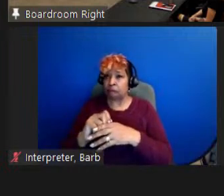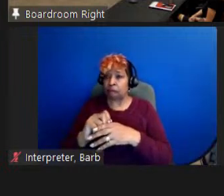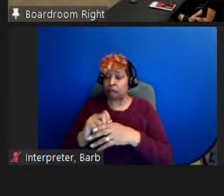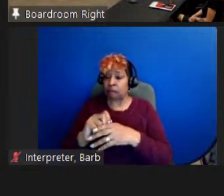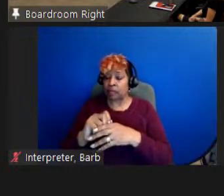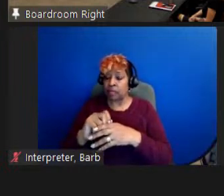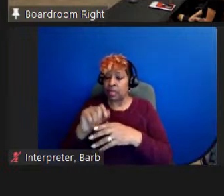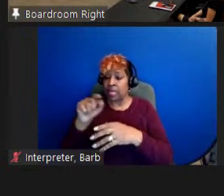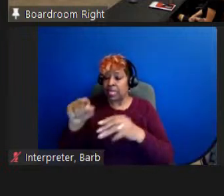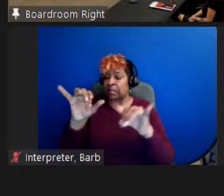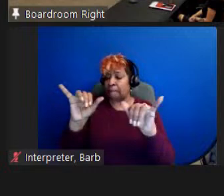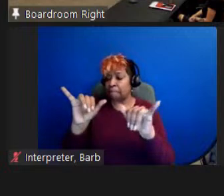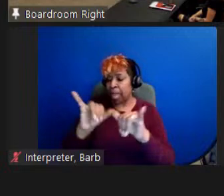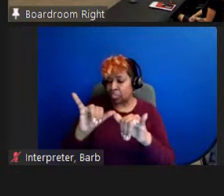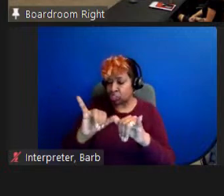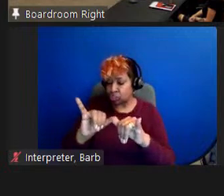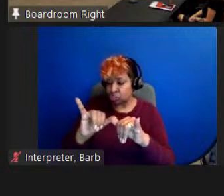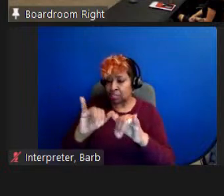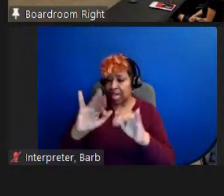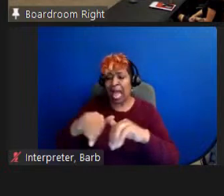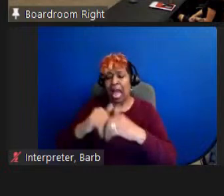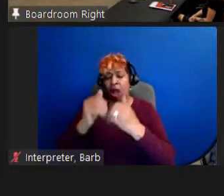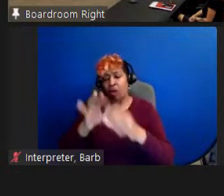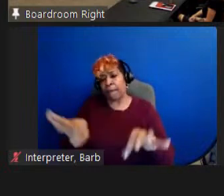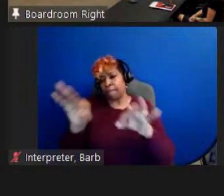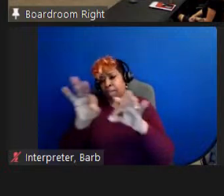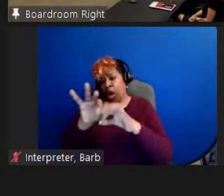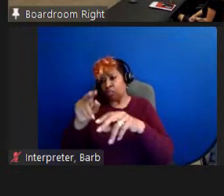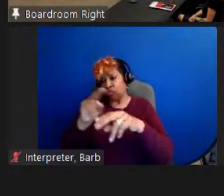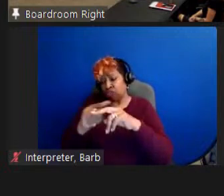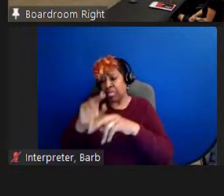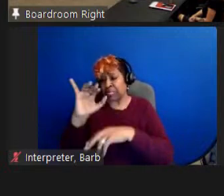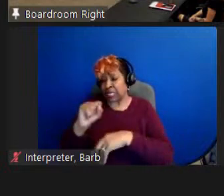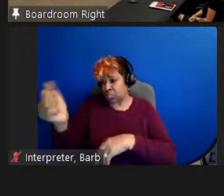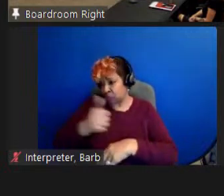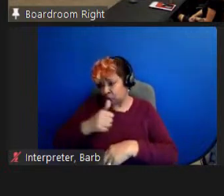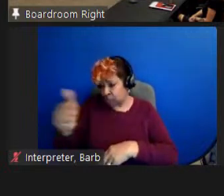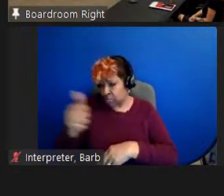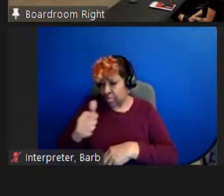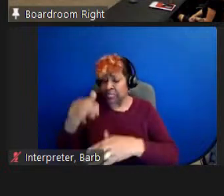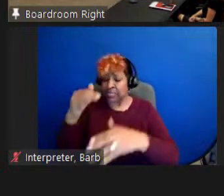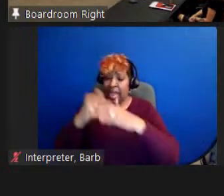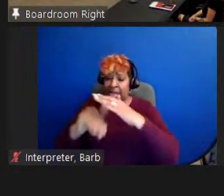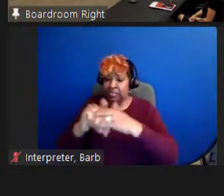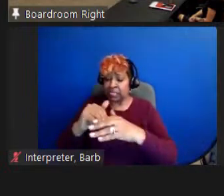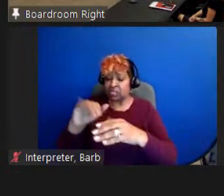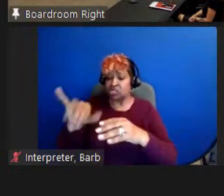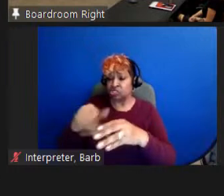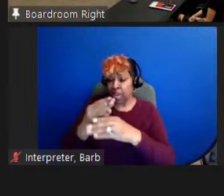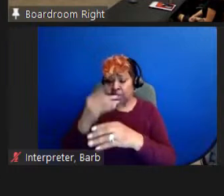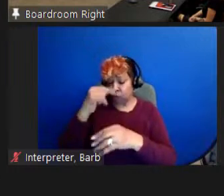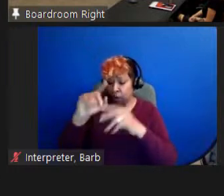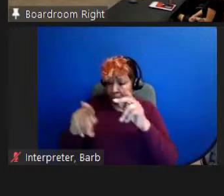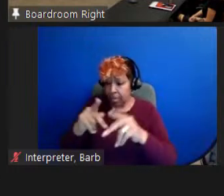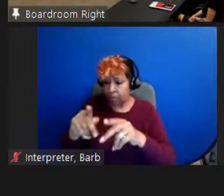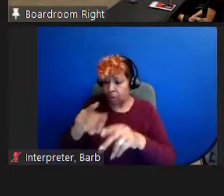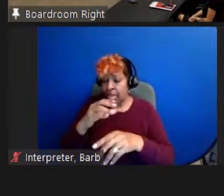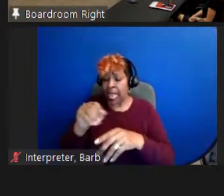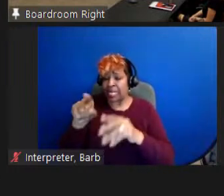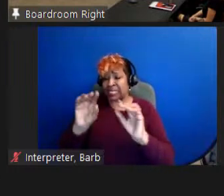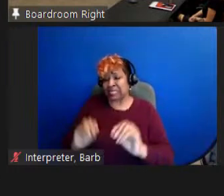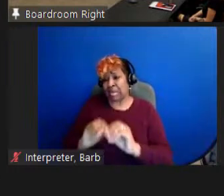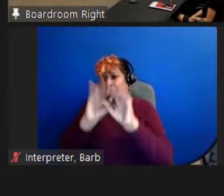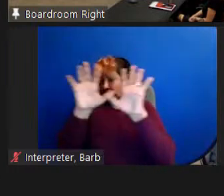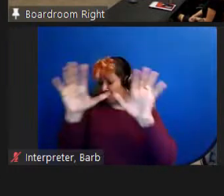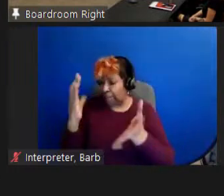It's a measure of how important transit is to access to jobs for people. And it's a clear advantage